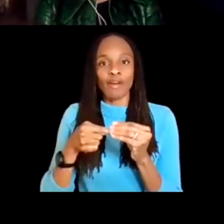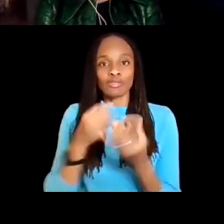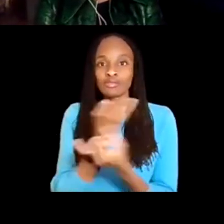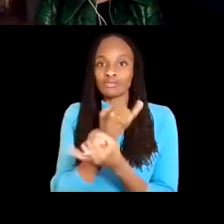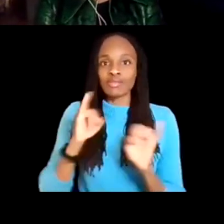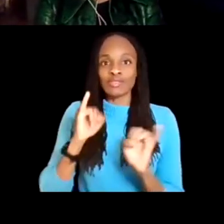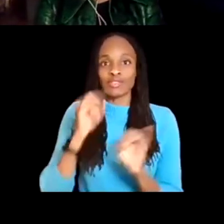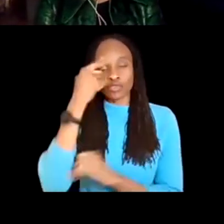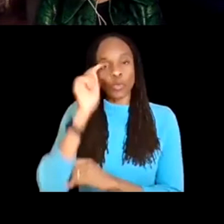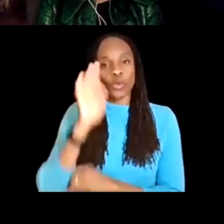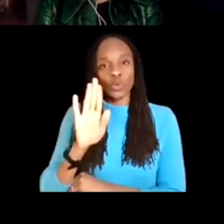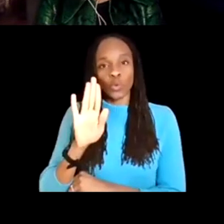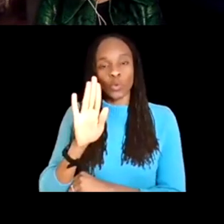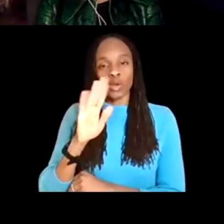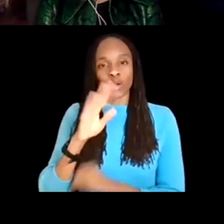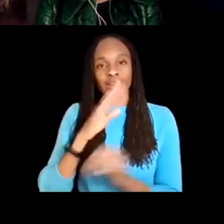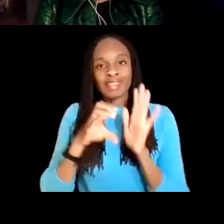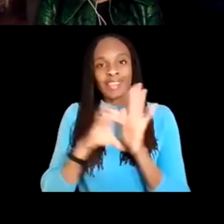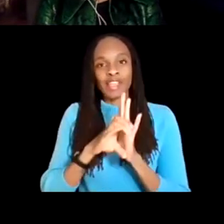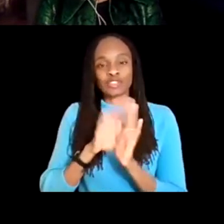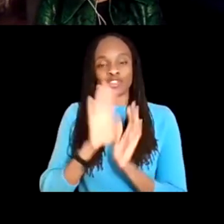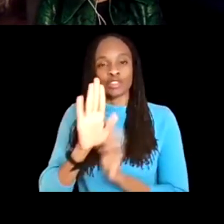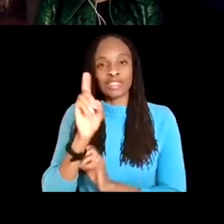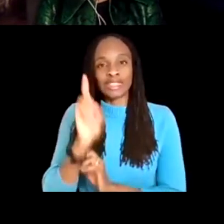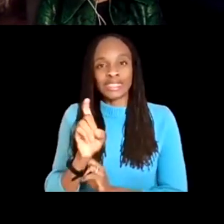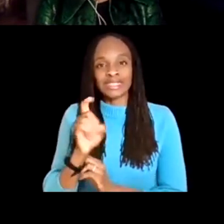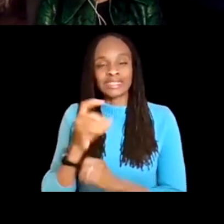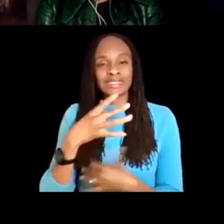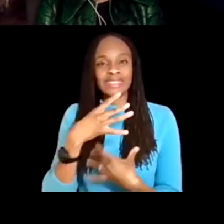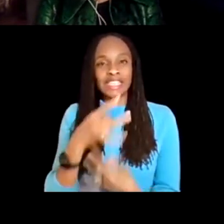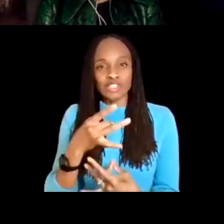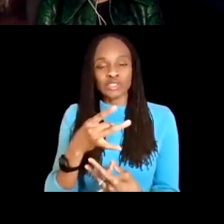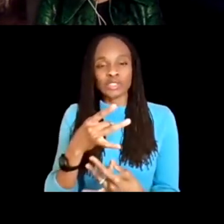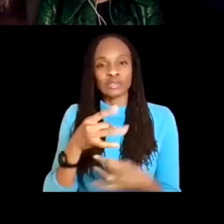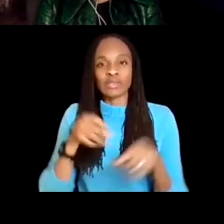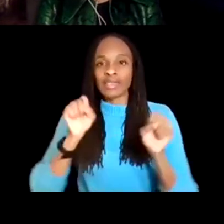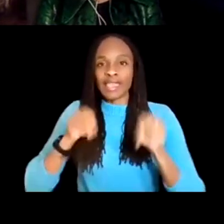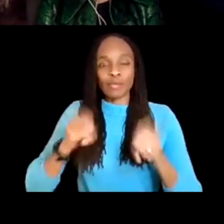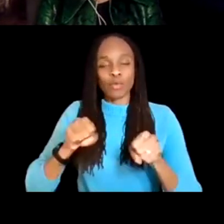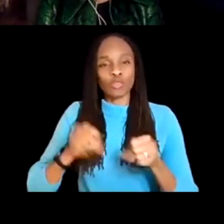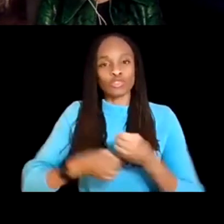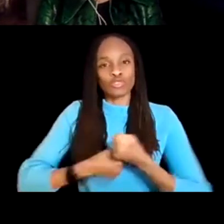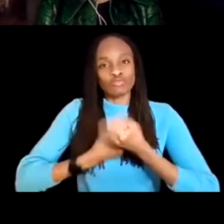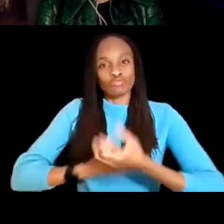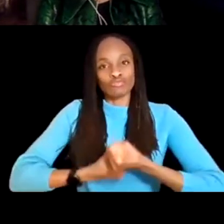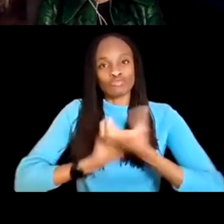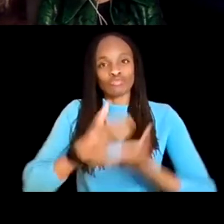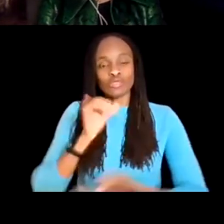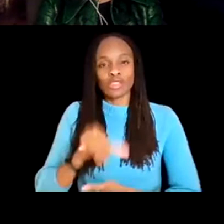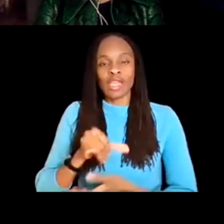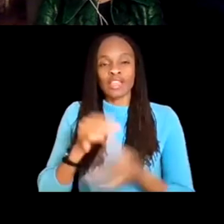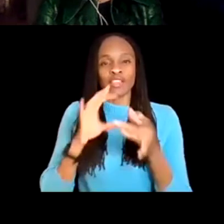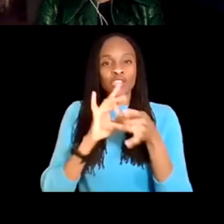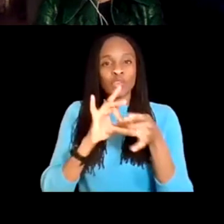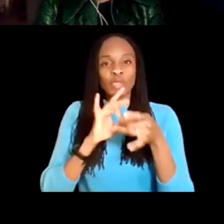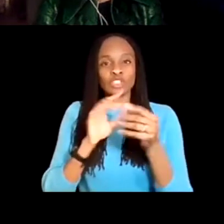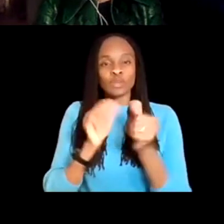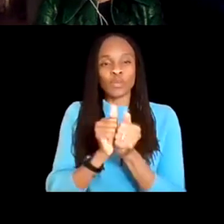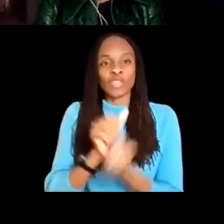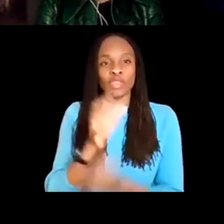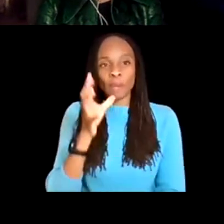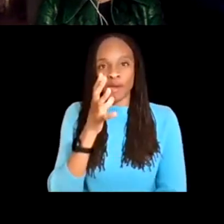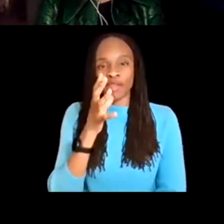her needs and interests, and being able to vocalize that, and the relationship with the mother